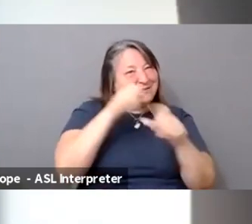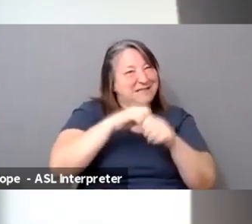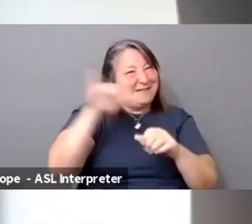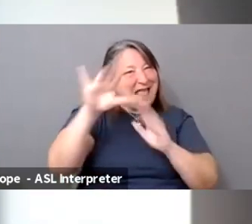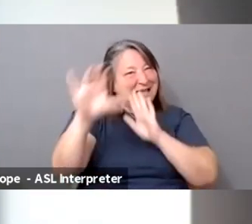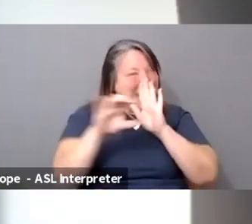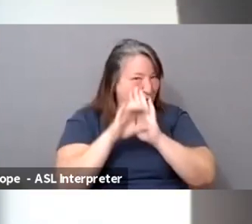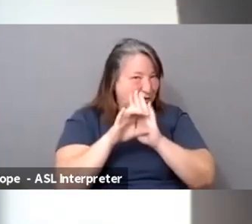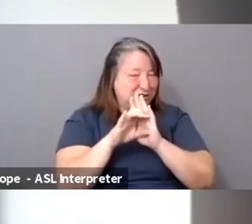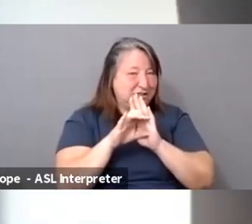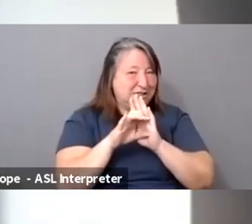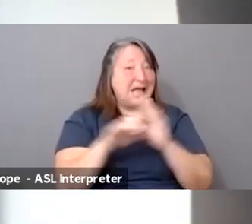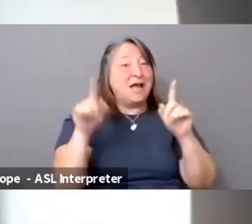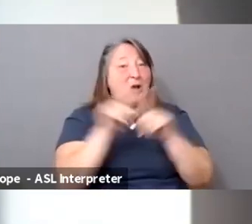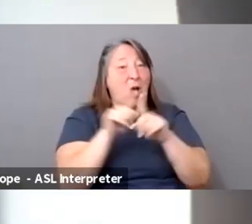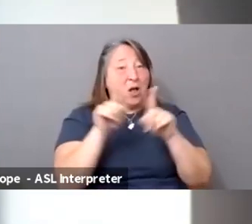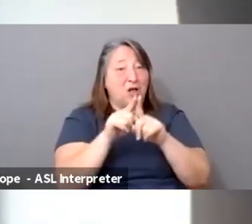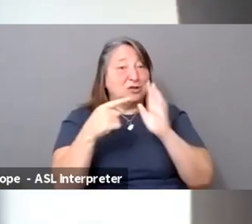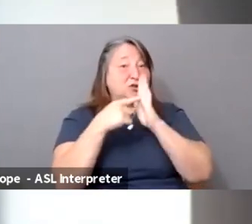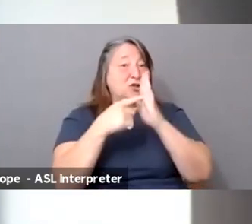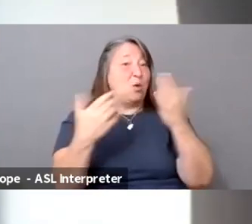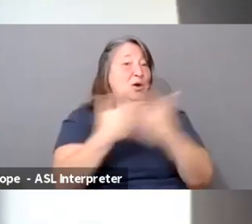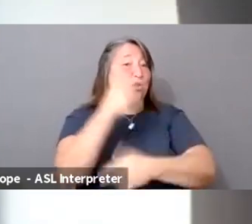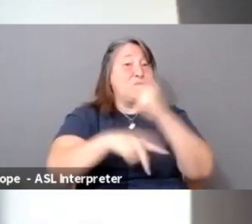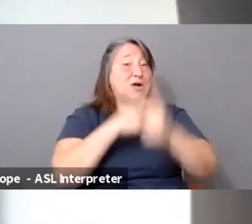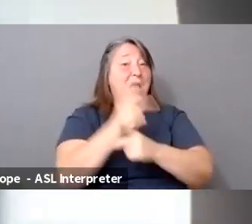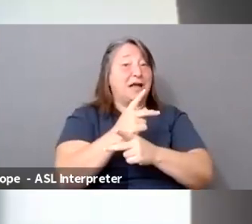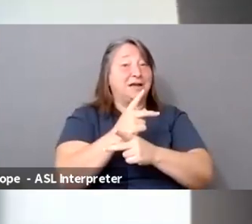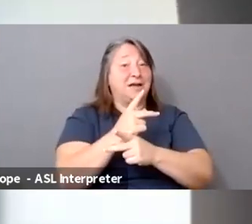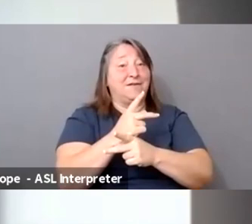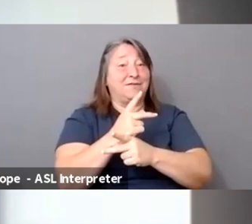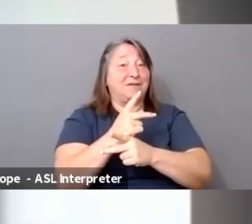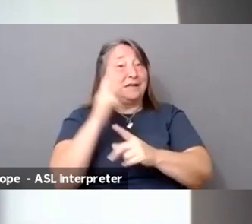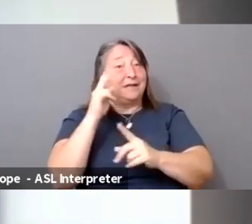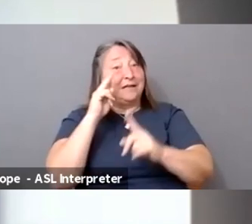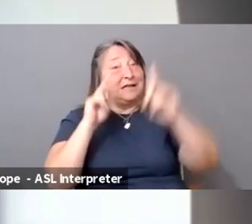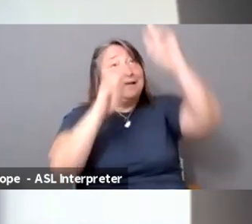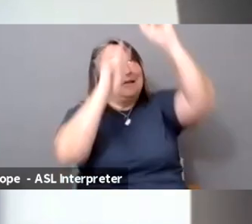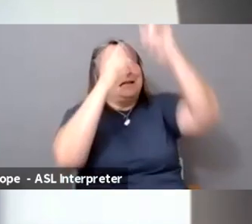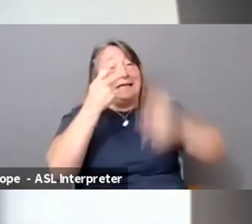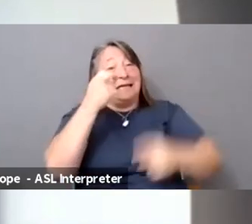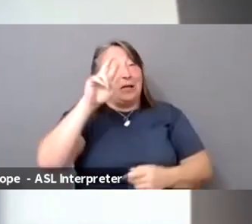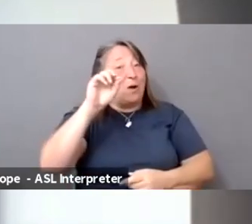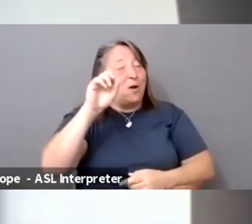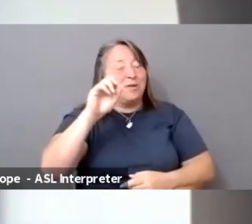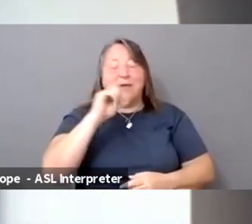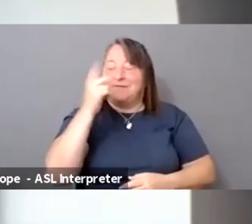And at the same time, introduce a new kind of heroine that's somebody that we haven't seen before.